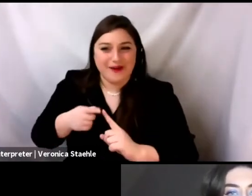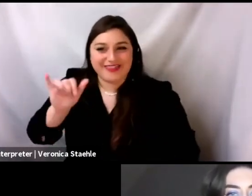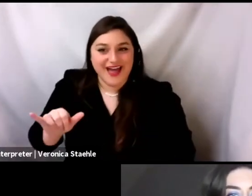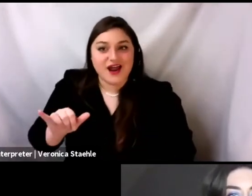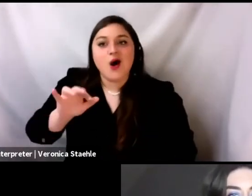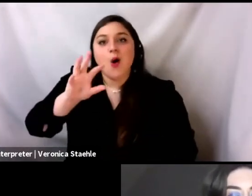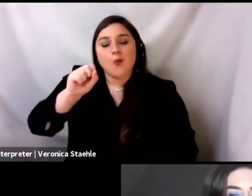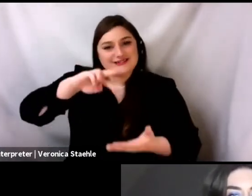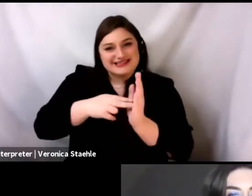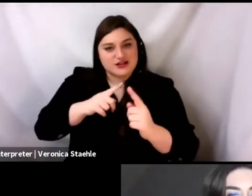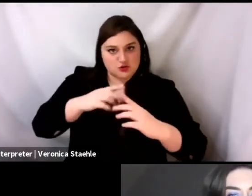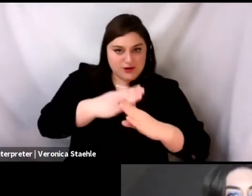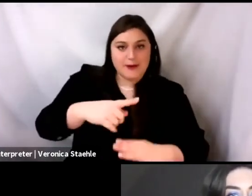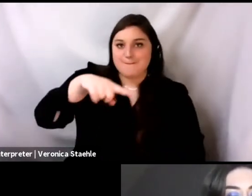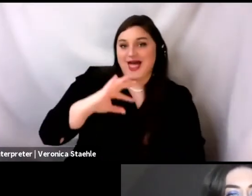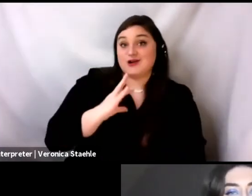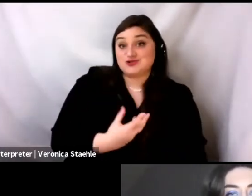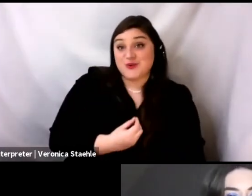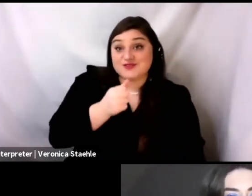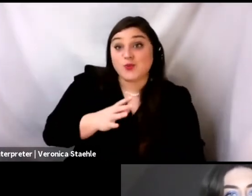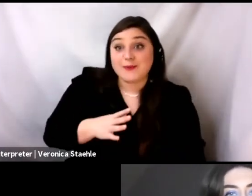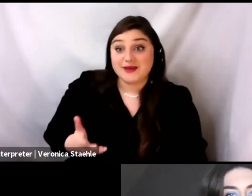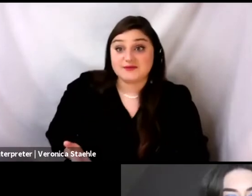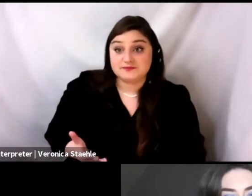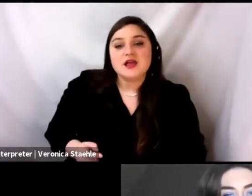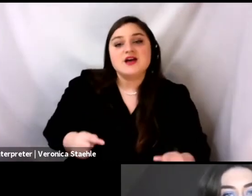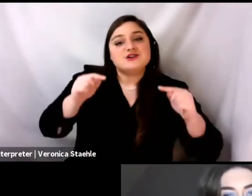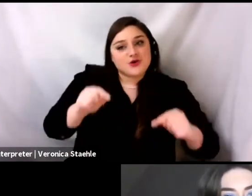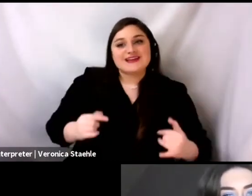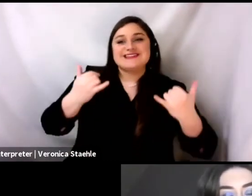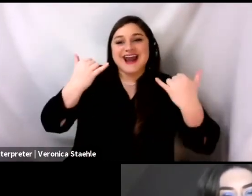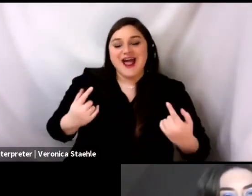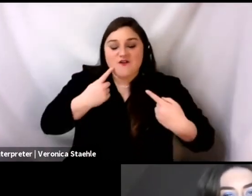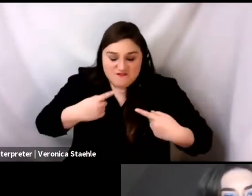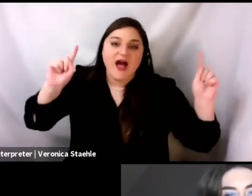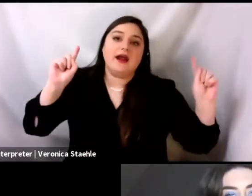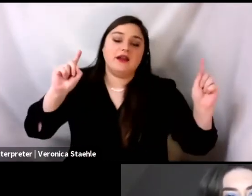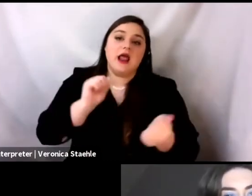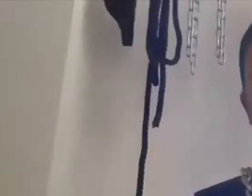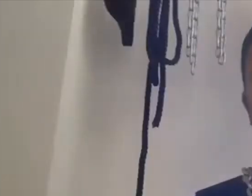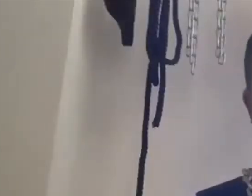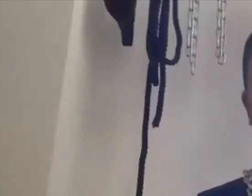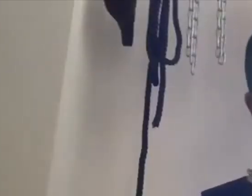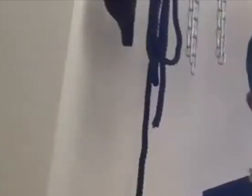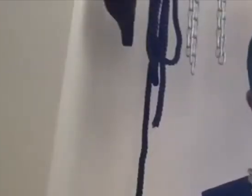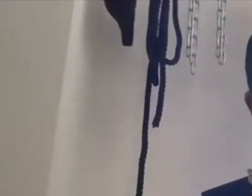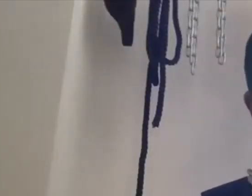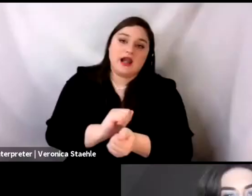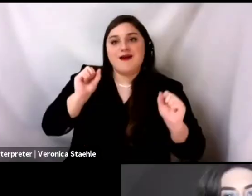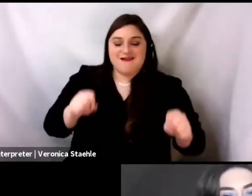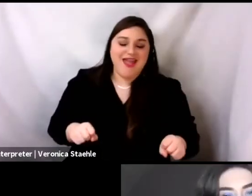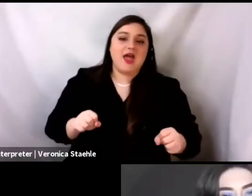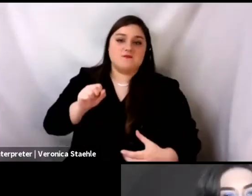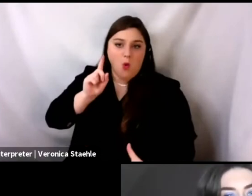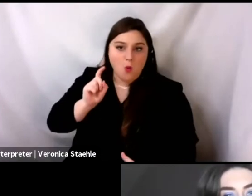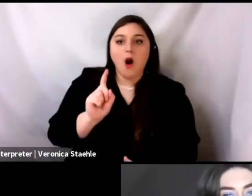So now finally, we have some type of liberation that Black trans women can walk down the street without being targeted, whether they're doing sex work or not, they